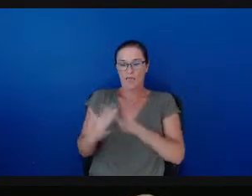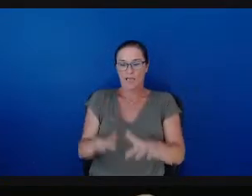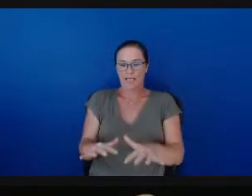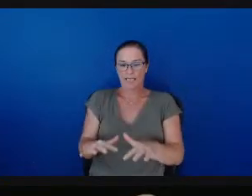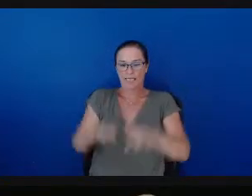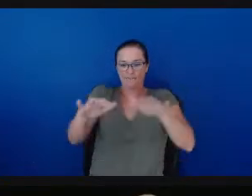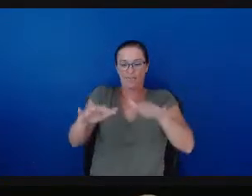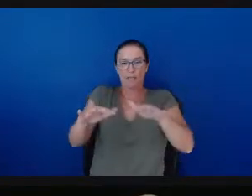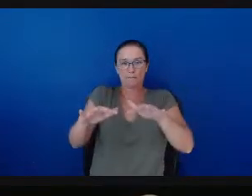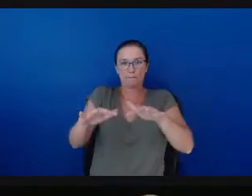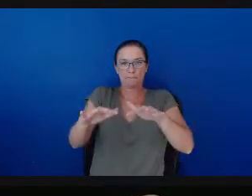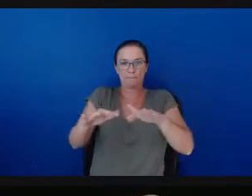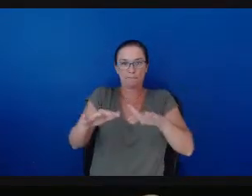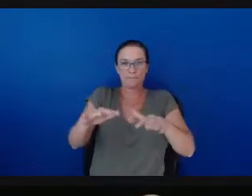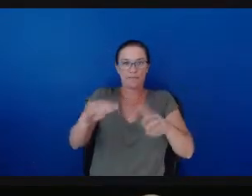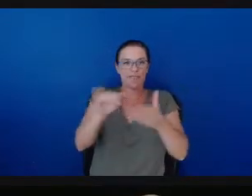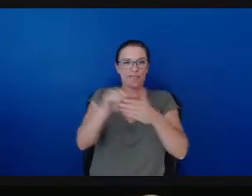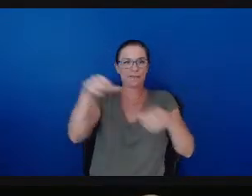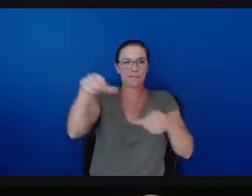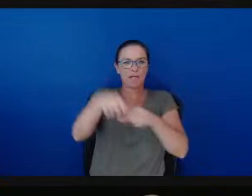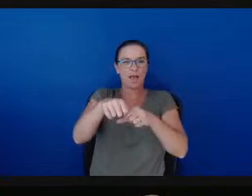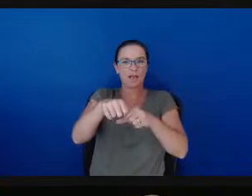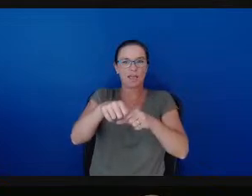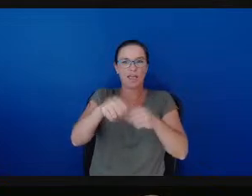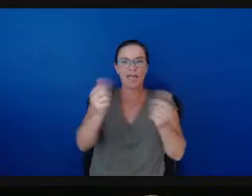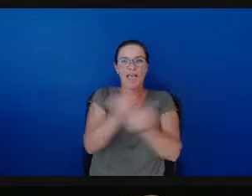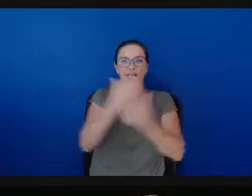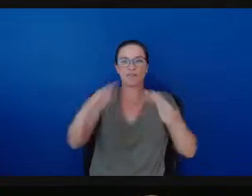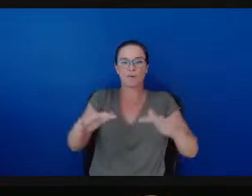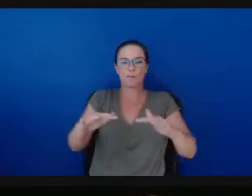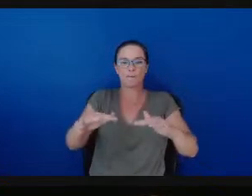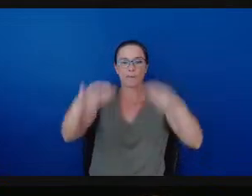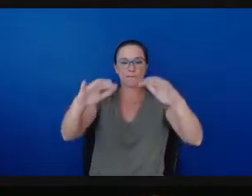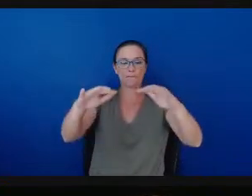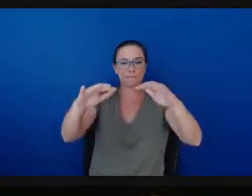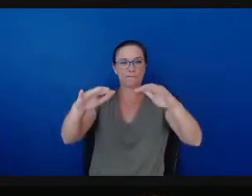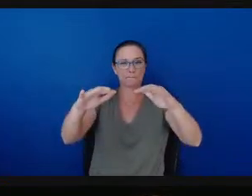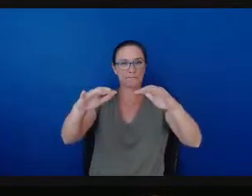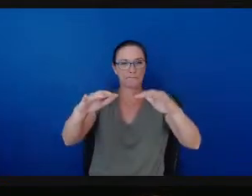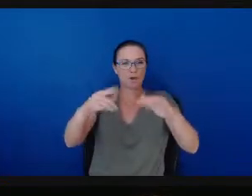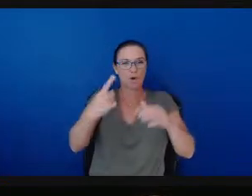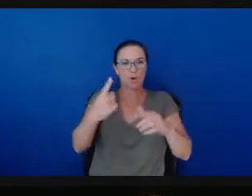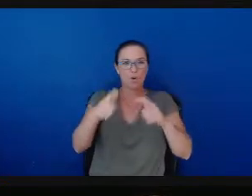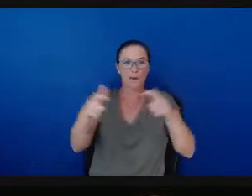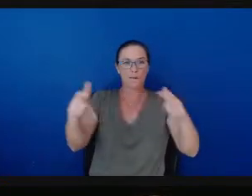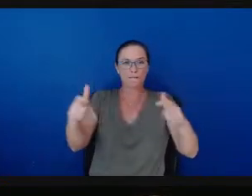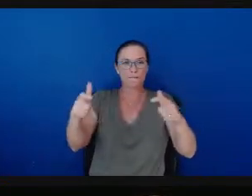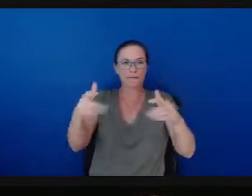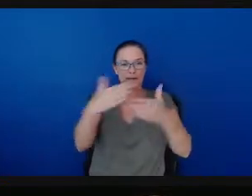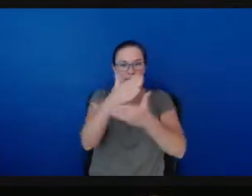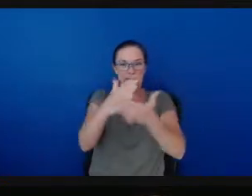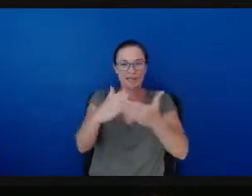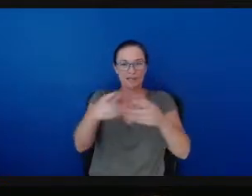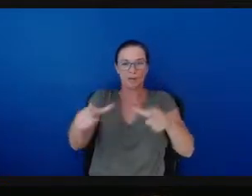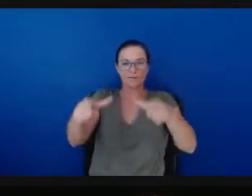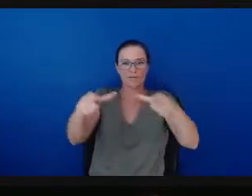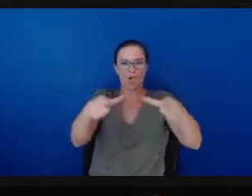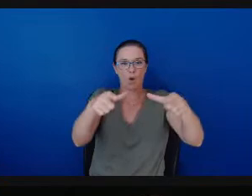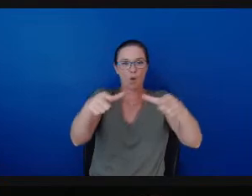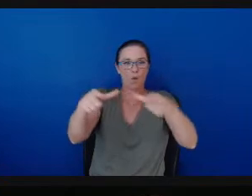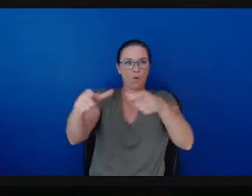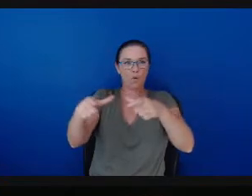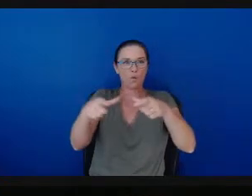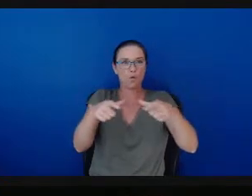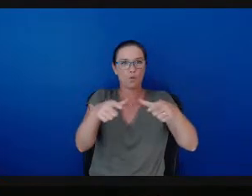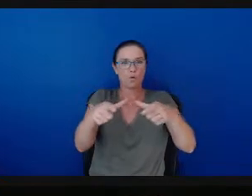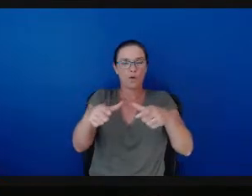entire plug. The whole thing will pop upwards as one and just start floating up and up and up and up. So that's something that can